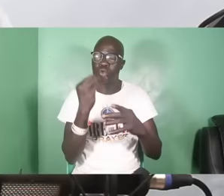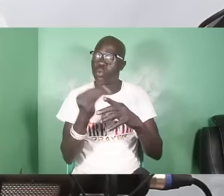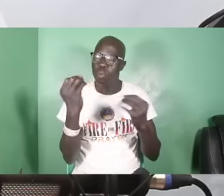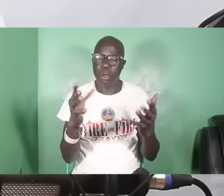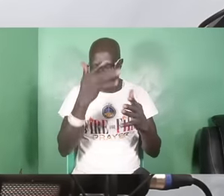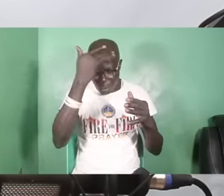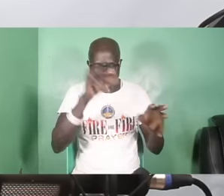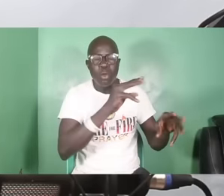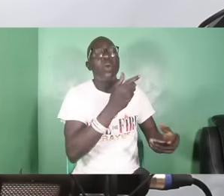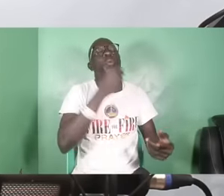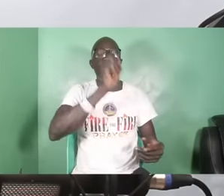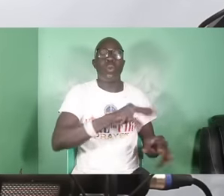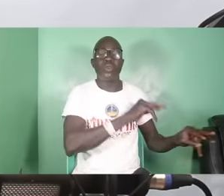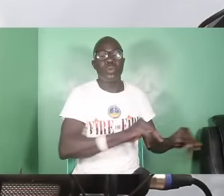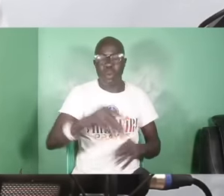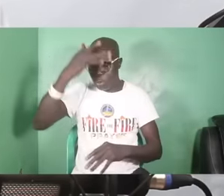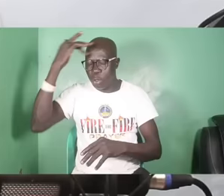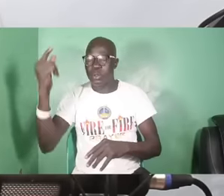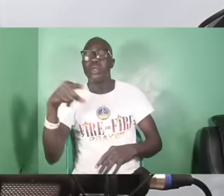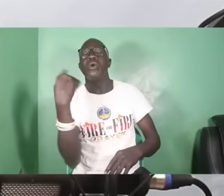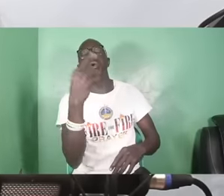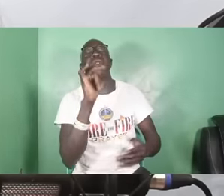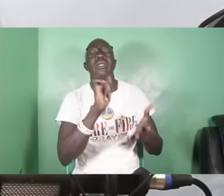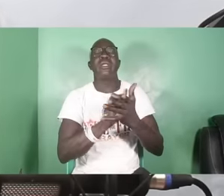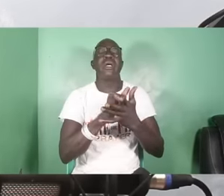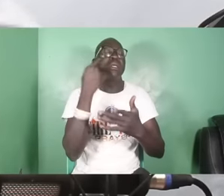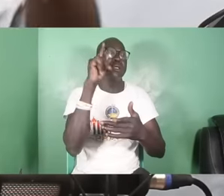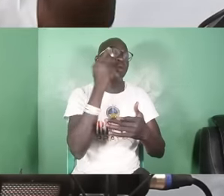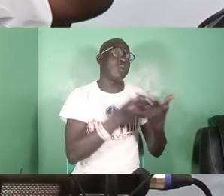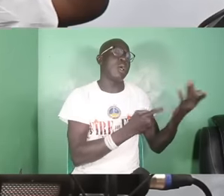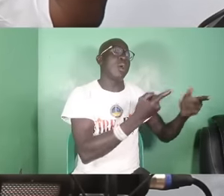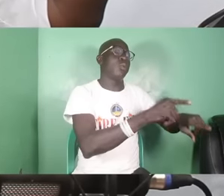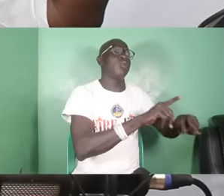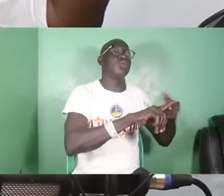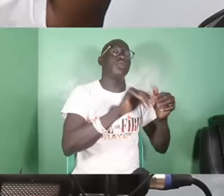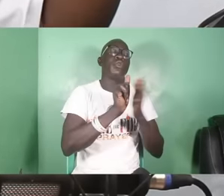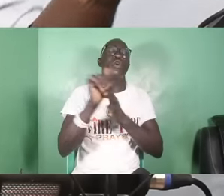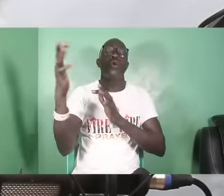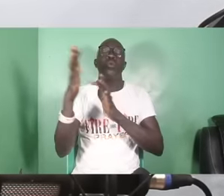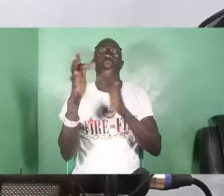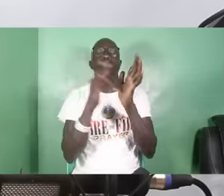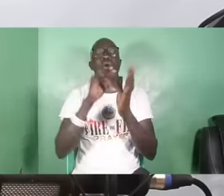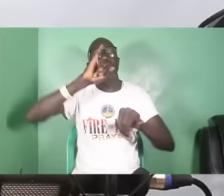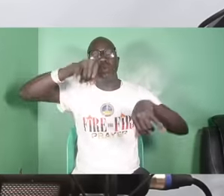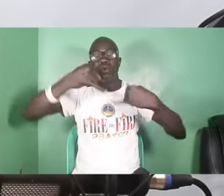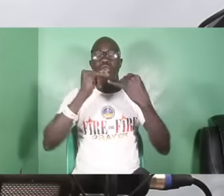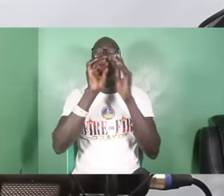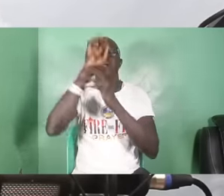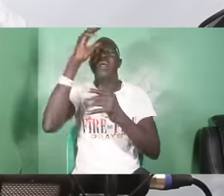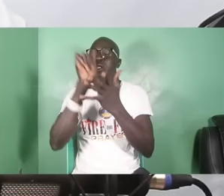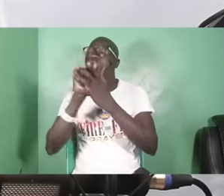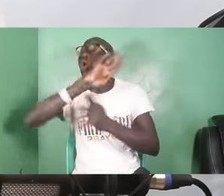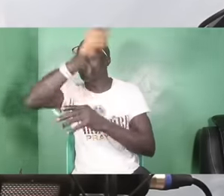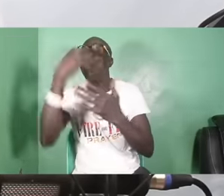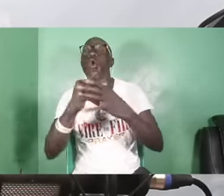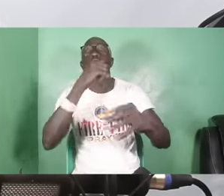a soon. Because you must move. Inya ne kapo. That's all it is. Ewo to sell it. This is Sarah. Look at what the apps. Iwo ni dajo. The book of Judges. Oh, this joba. The whole